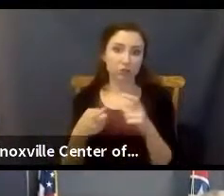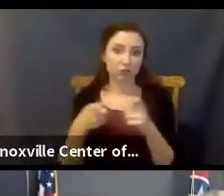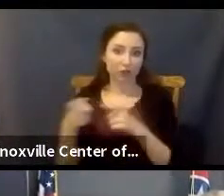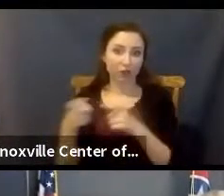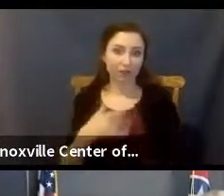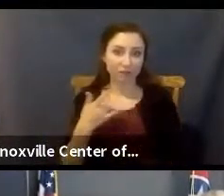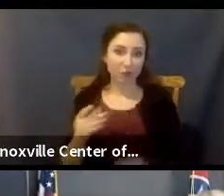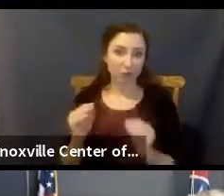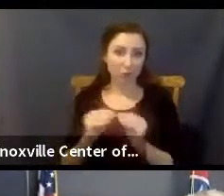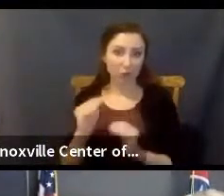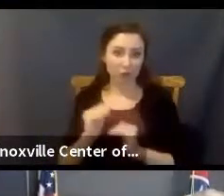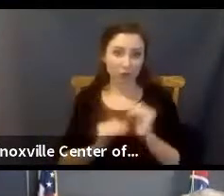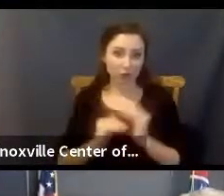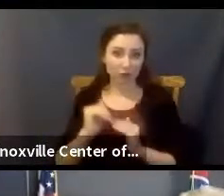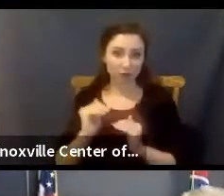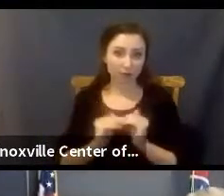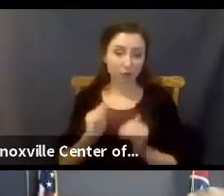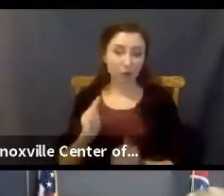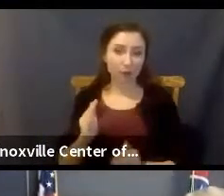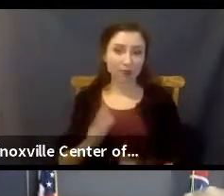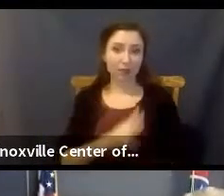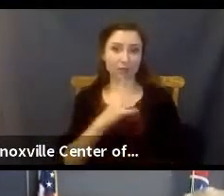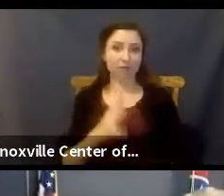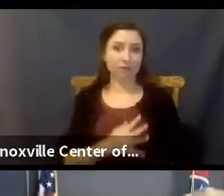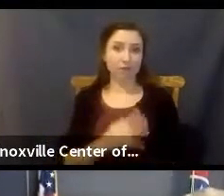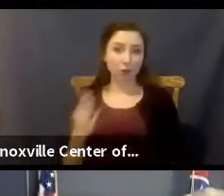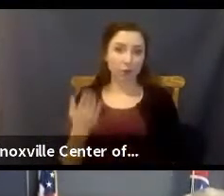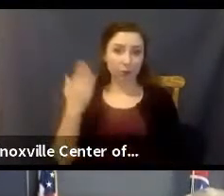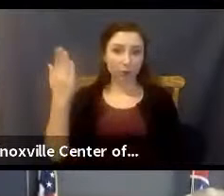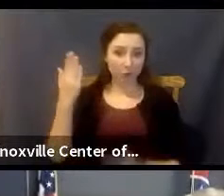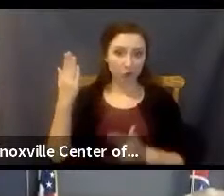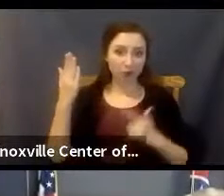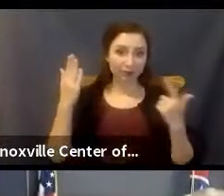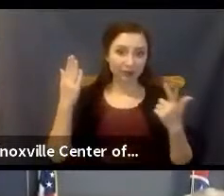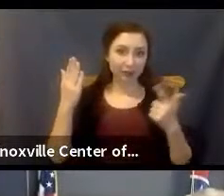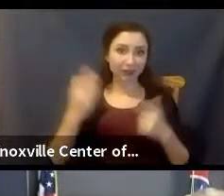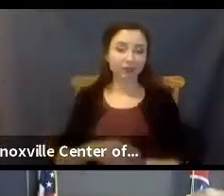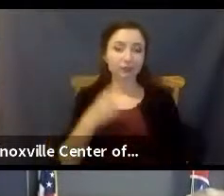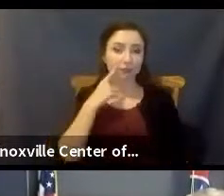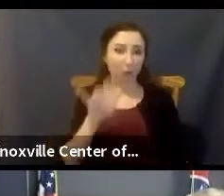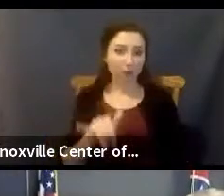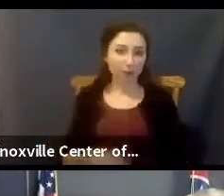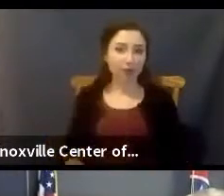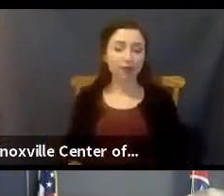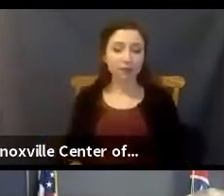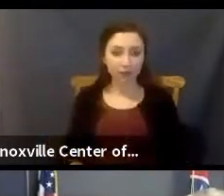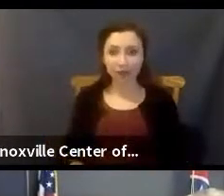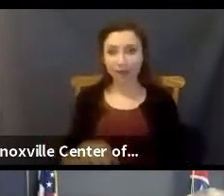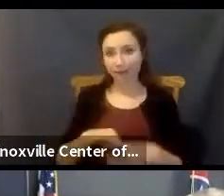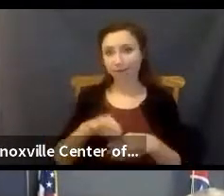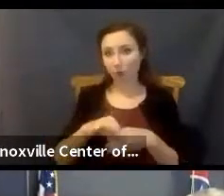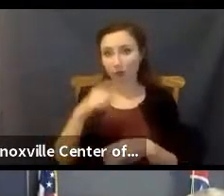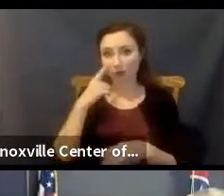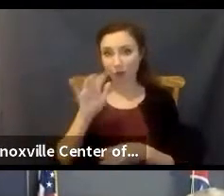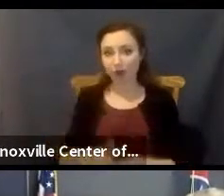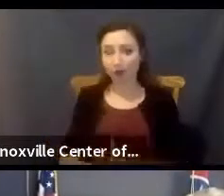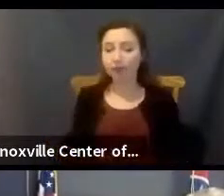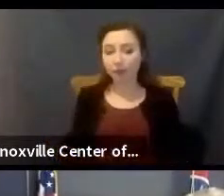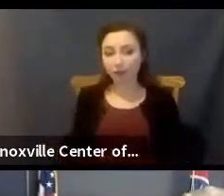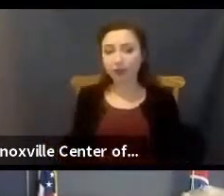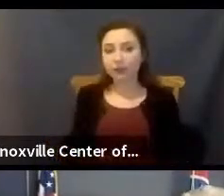feel more comfortable with a formal motion and a second for that, and a vote on that, because that's